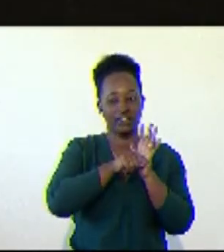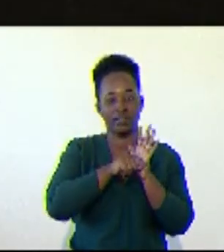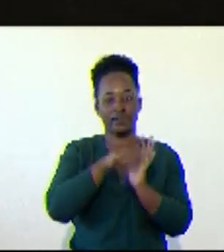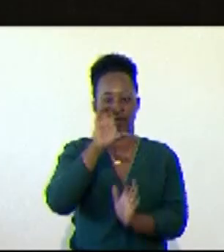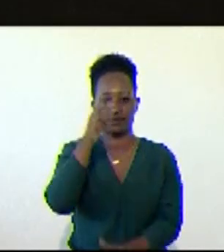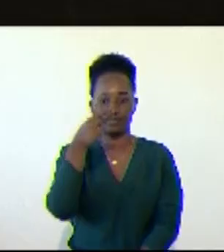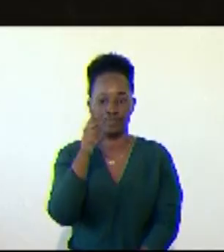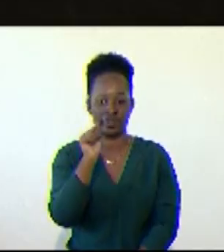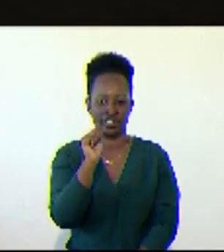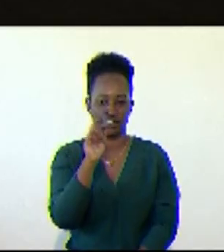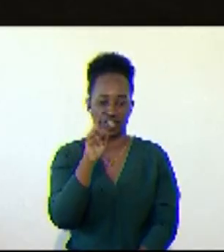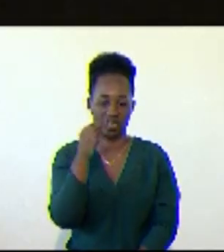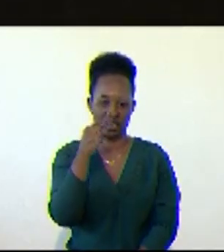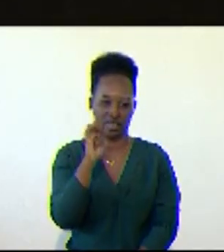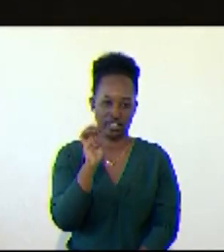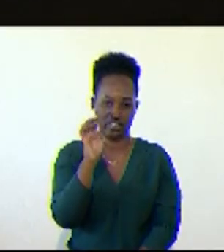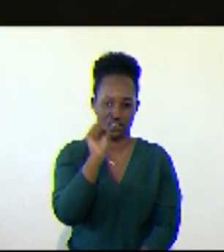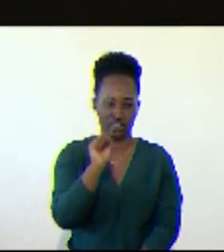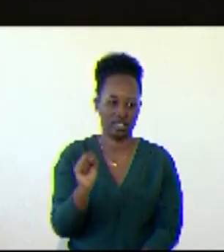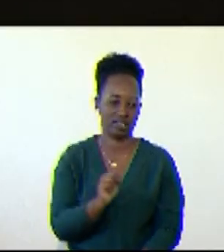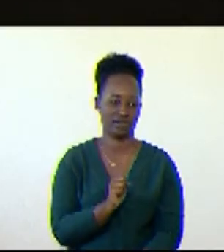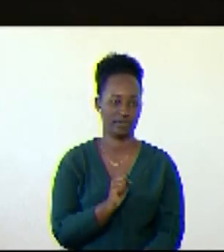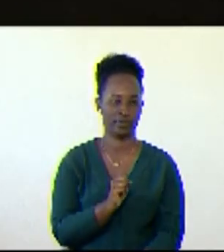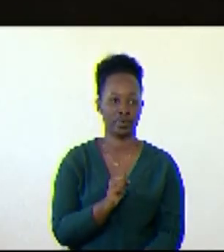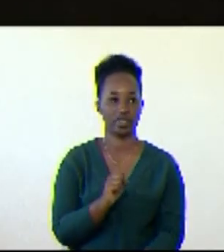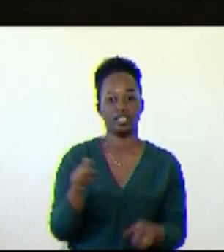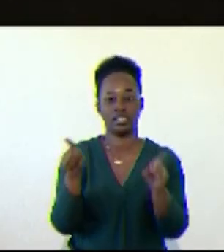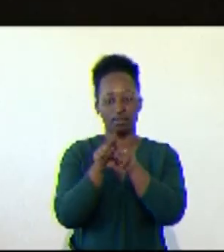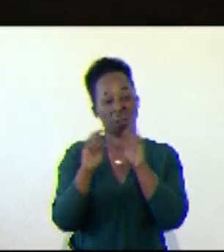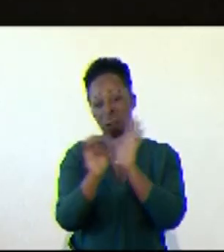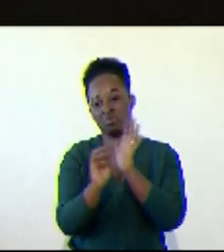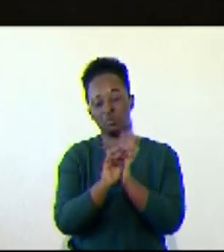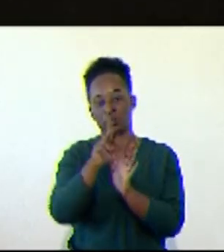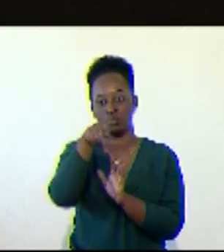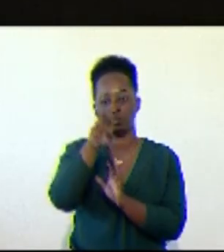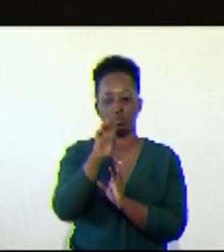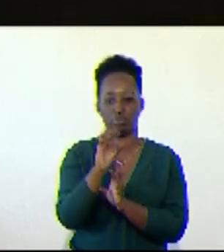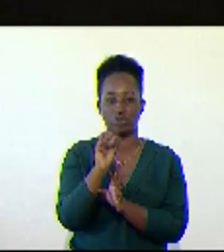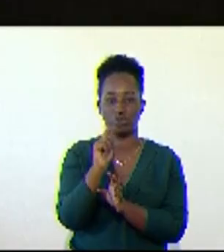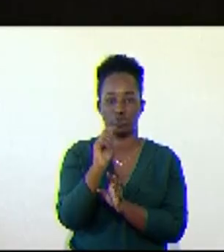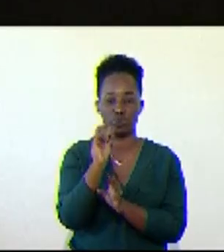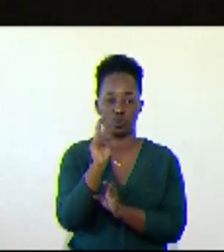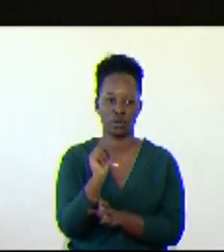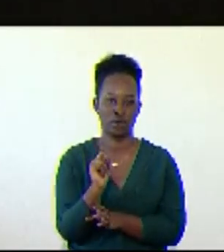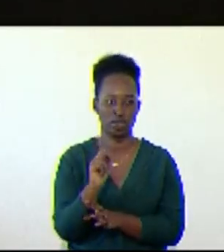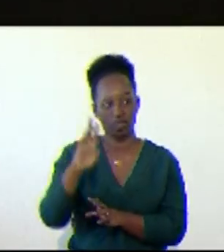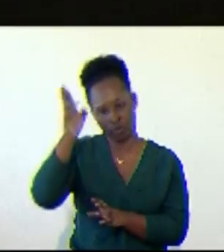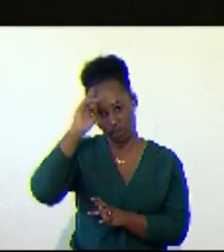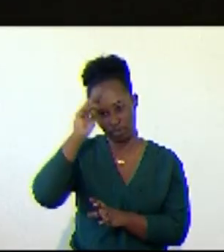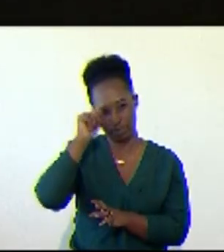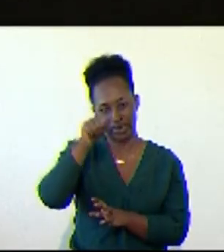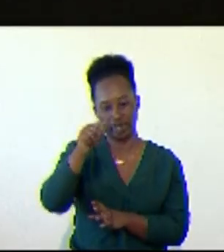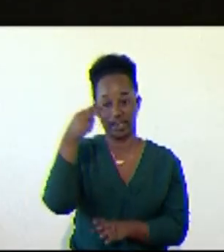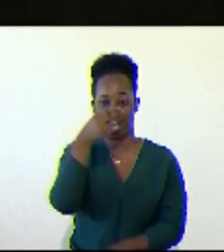be like the cations, like a proton, for example. You remember in the hydration